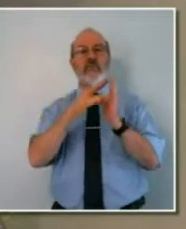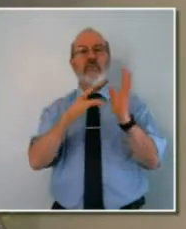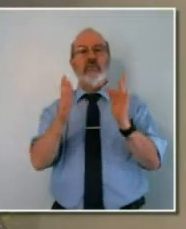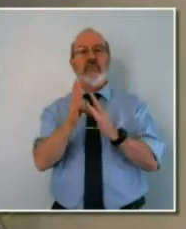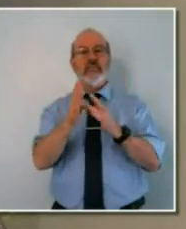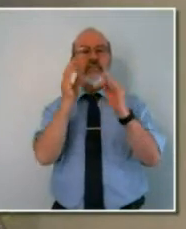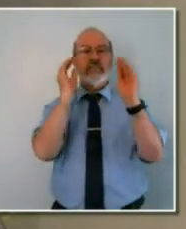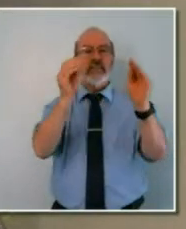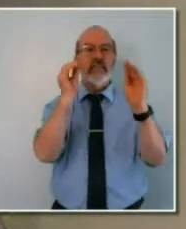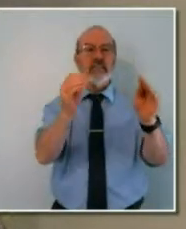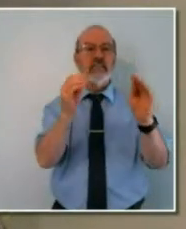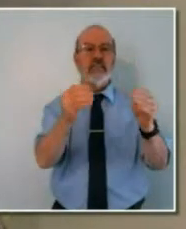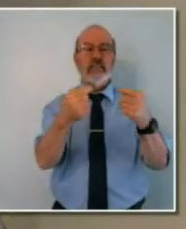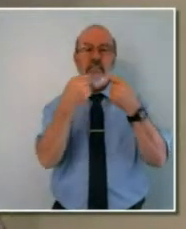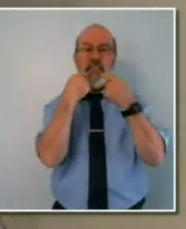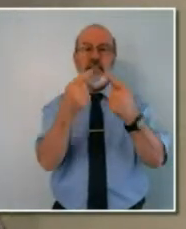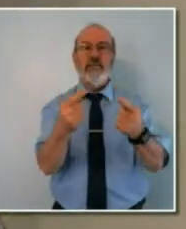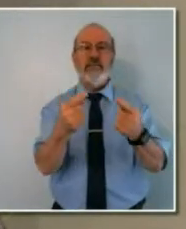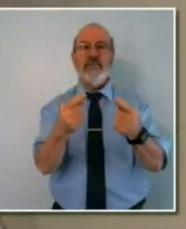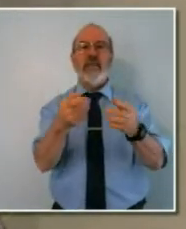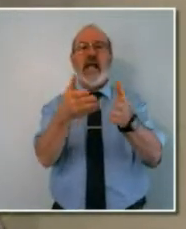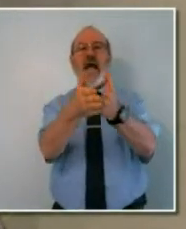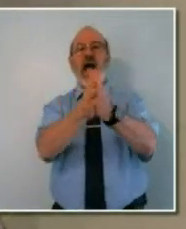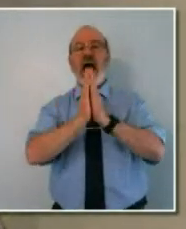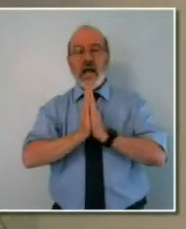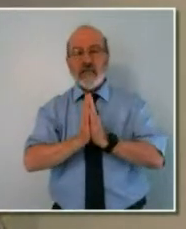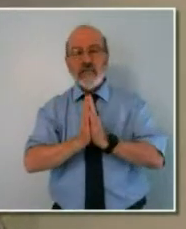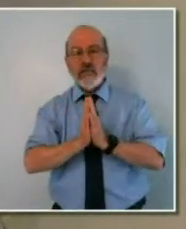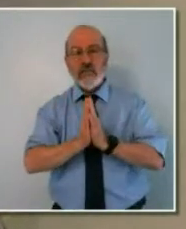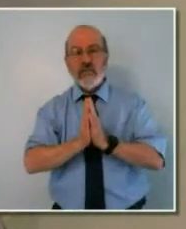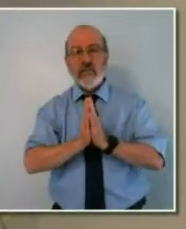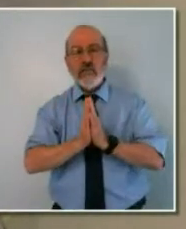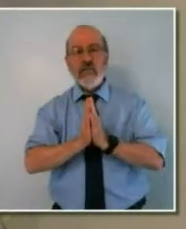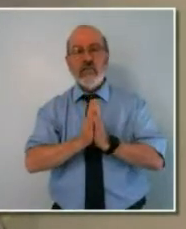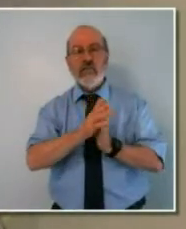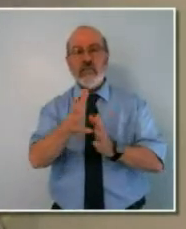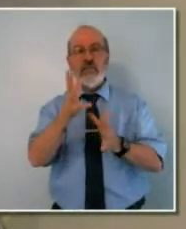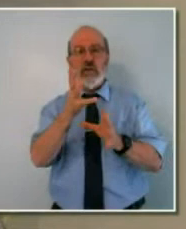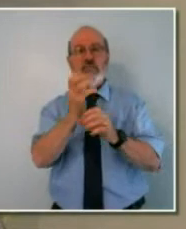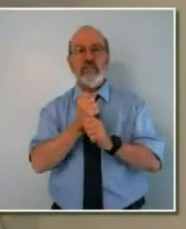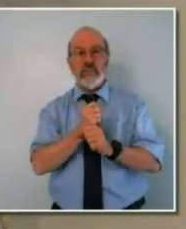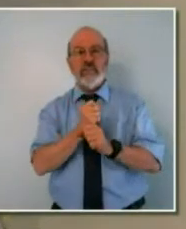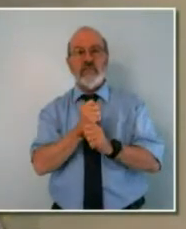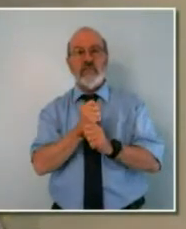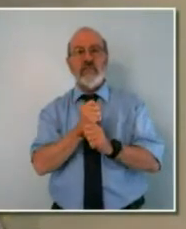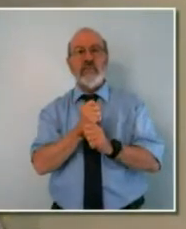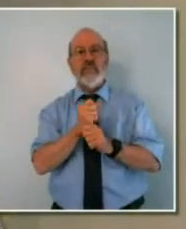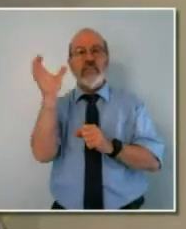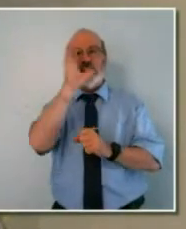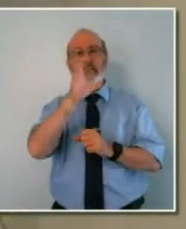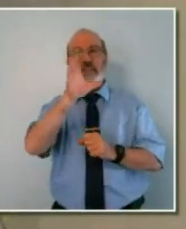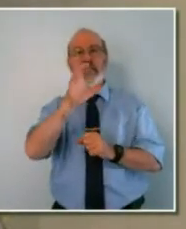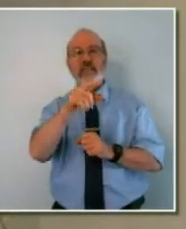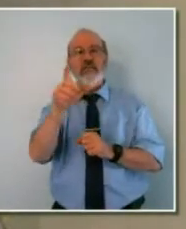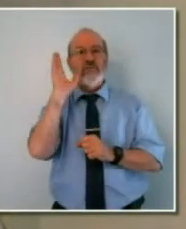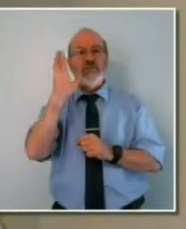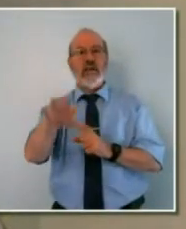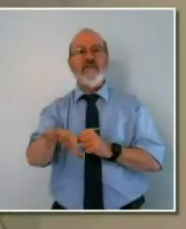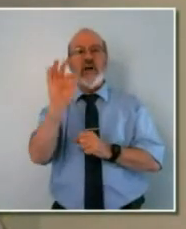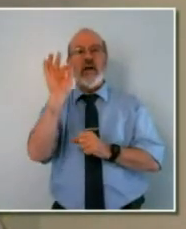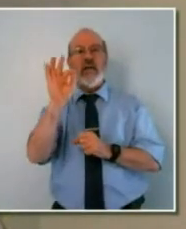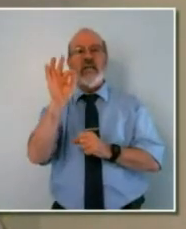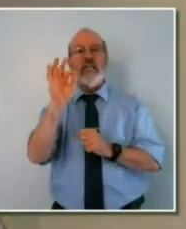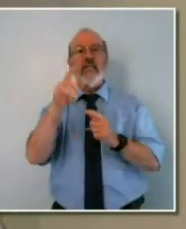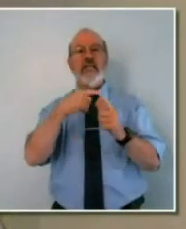instruction and saying, "Ask, and ye shall receive. Seek, and ye shall find. And then